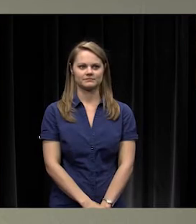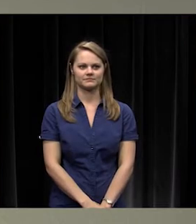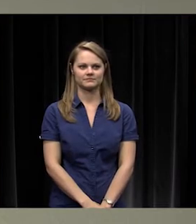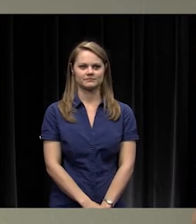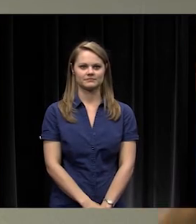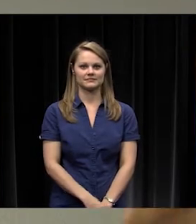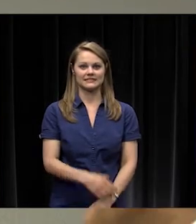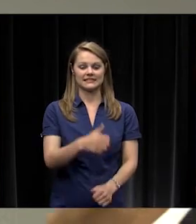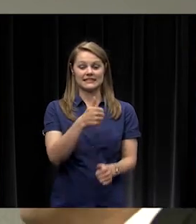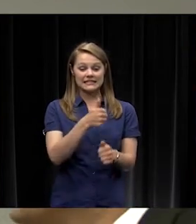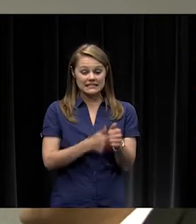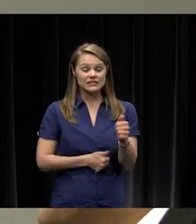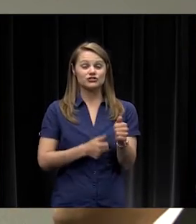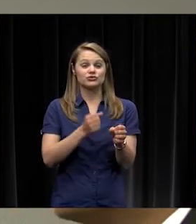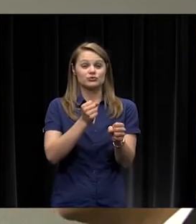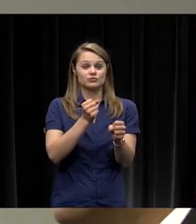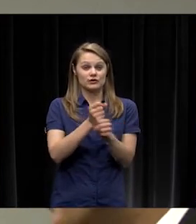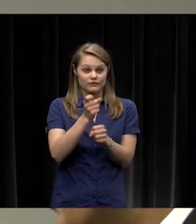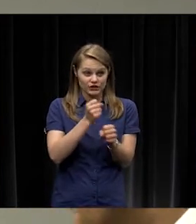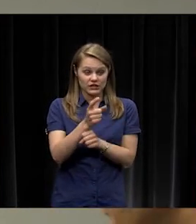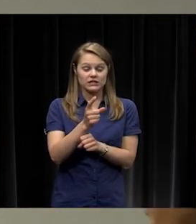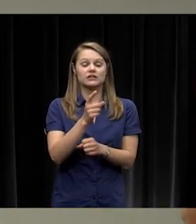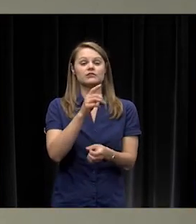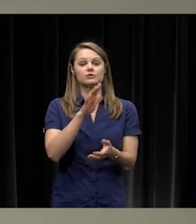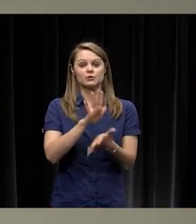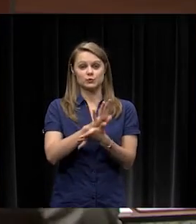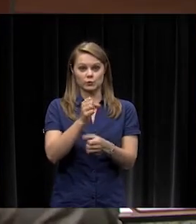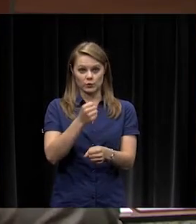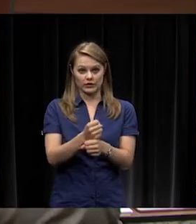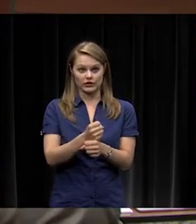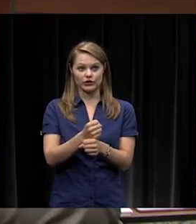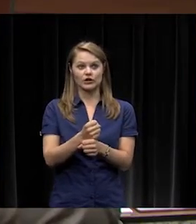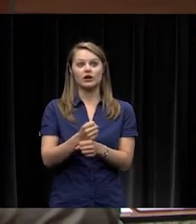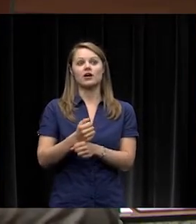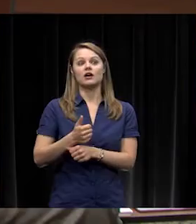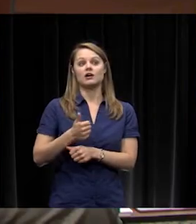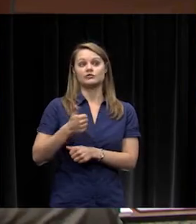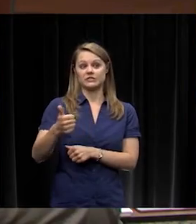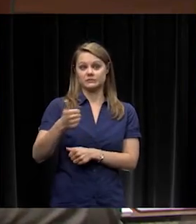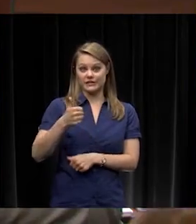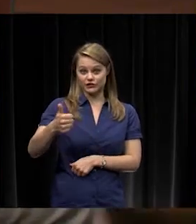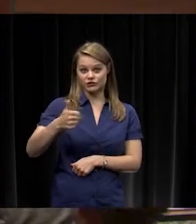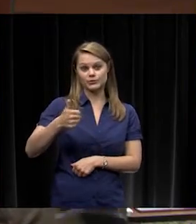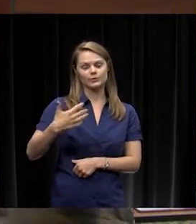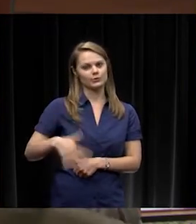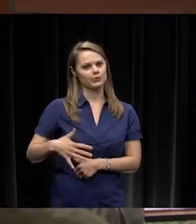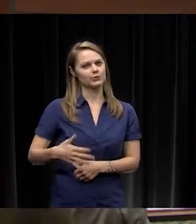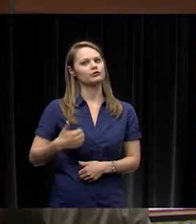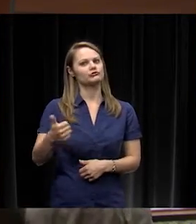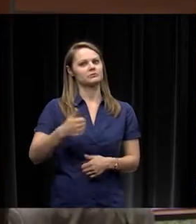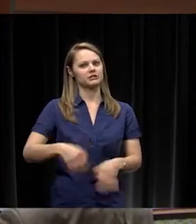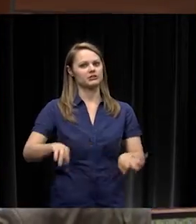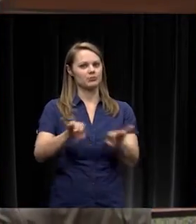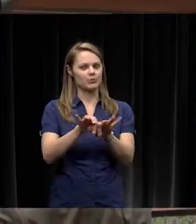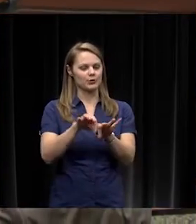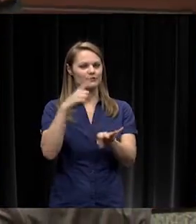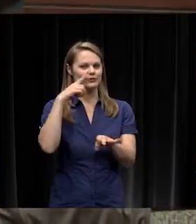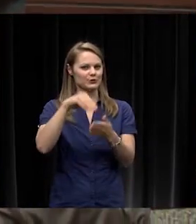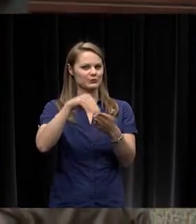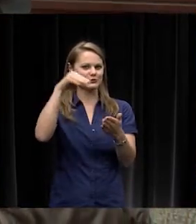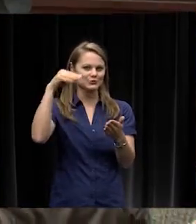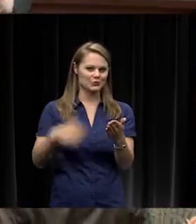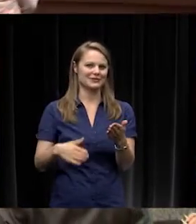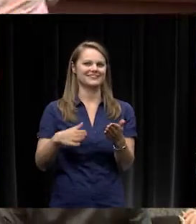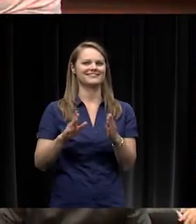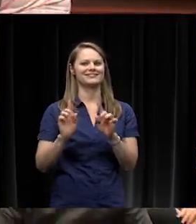Each and every school year, First Student transports our most valuable resource, our students. They transport thousands of students to and from school, and